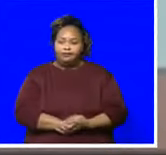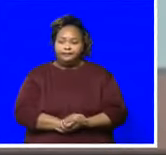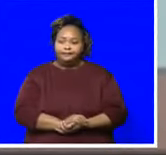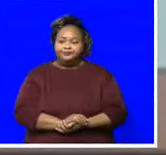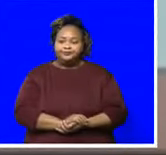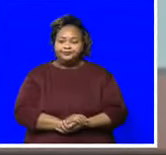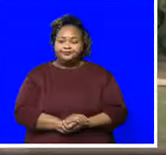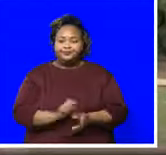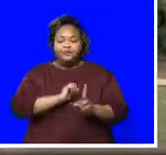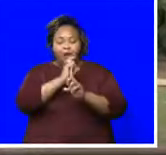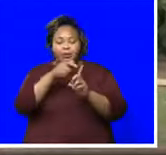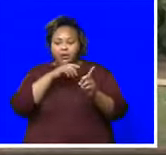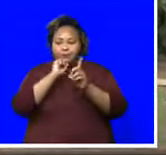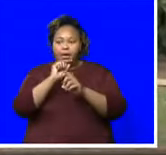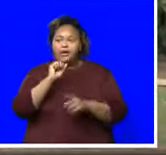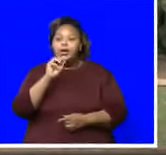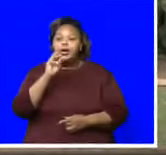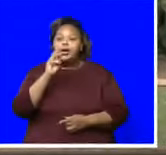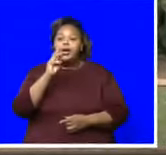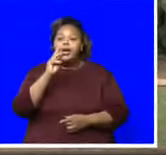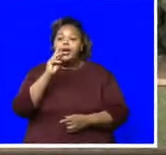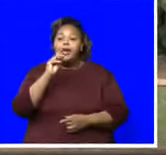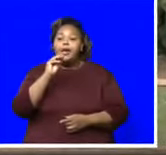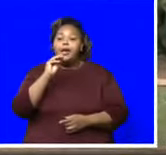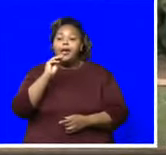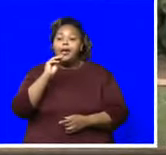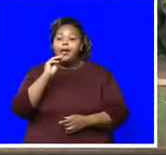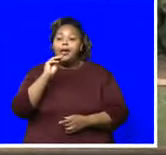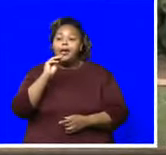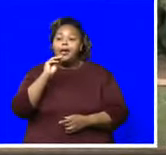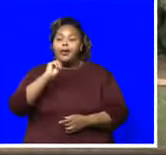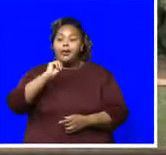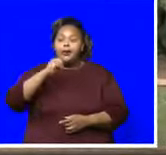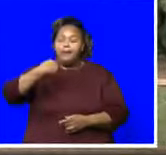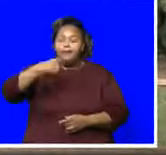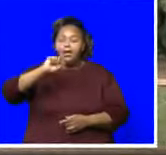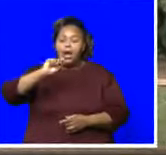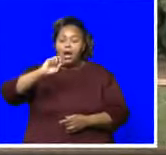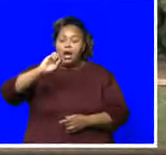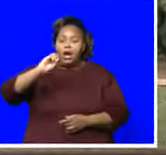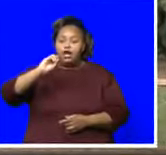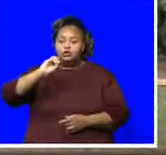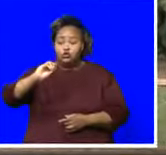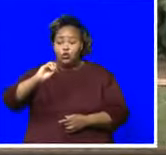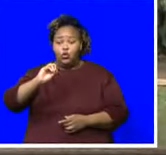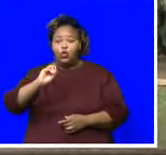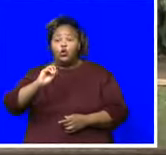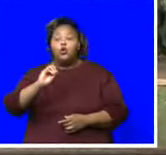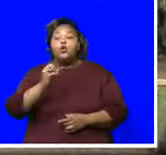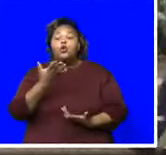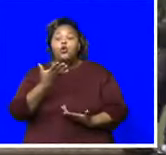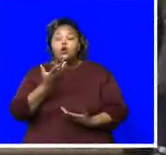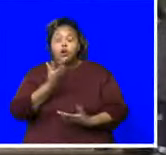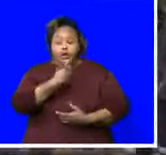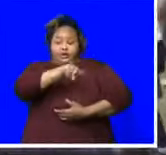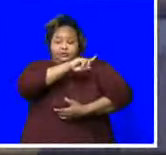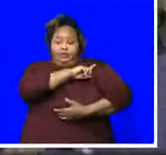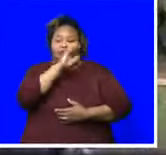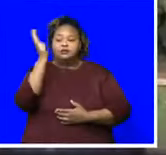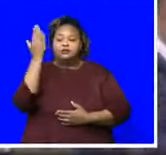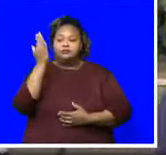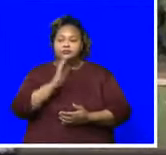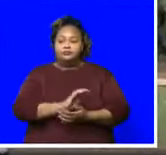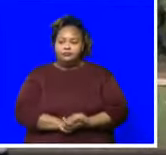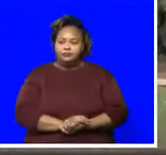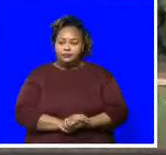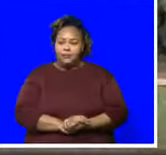ngalomhlangano sikolo. Kakhulu kakhulu siyazi ukuthi bothishela bayafundzisa. Bafundzisa kahle futhi banayo yonke i-content